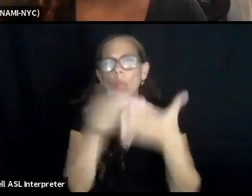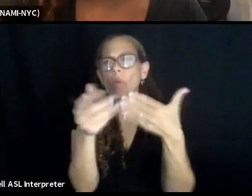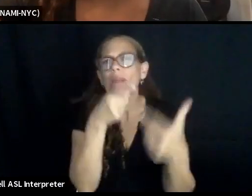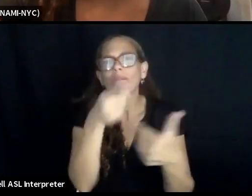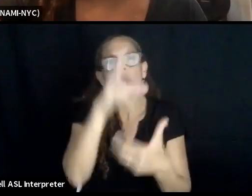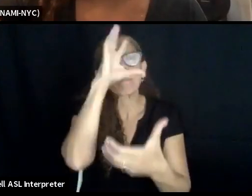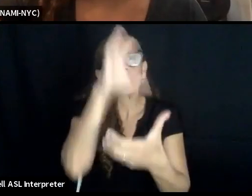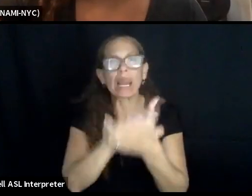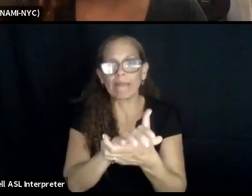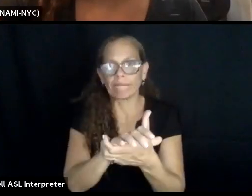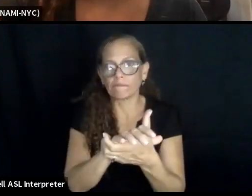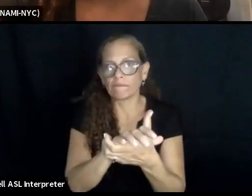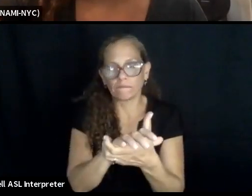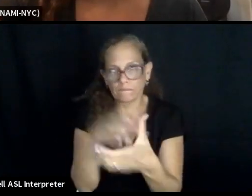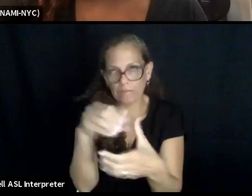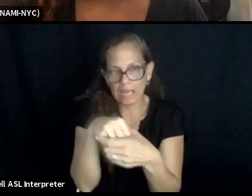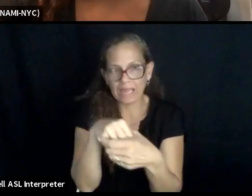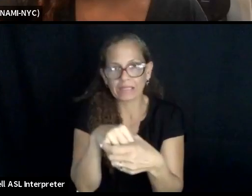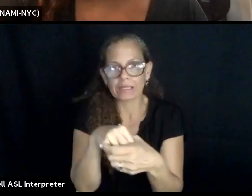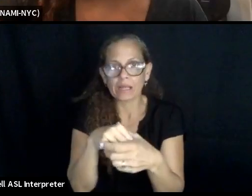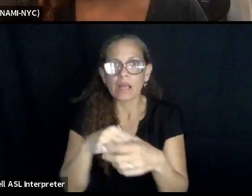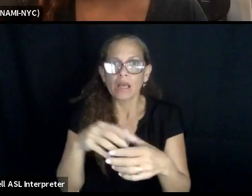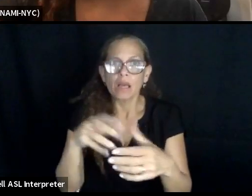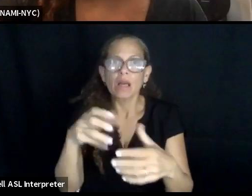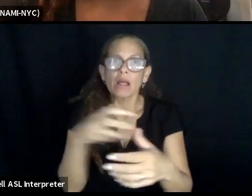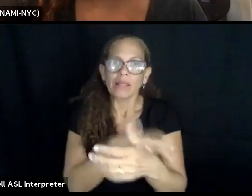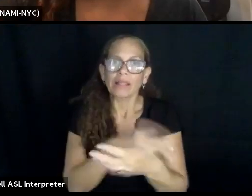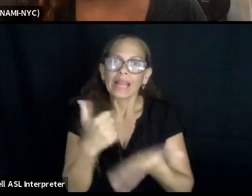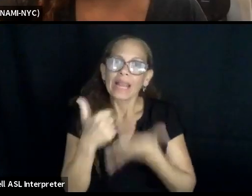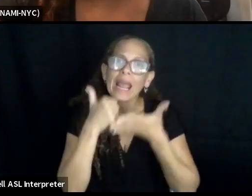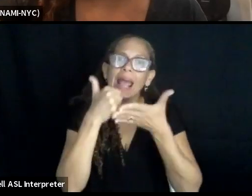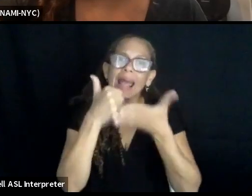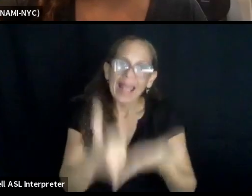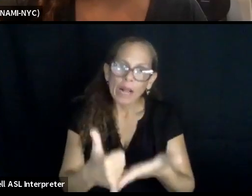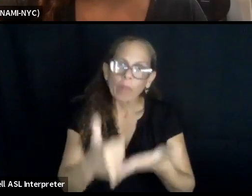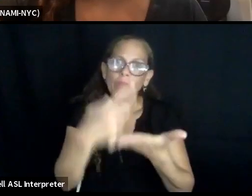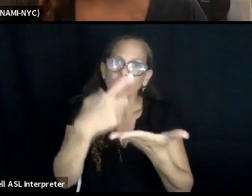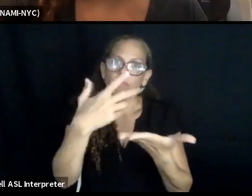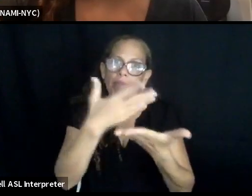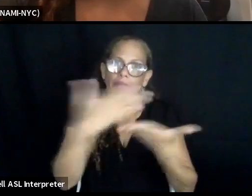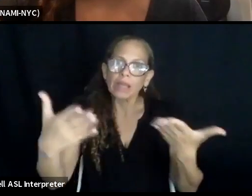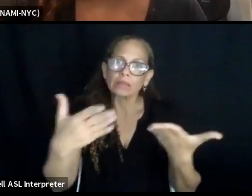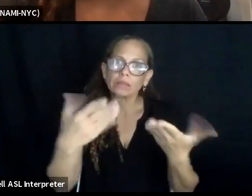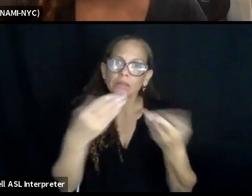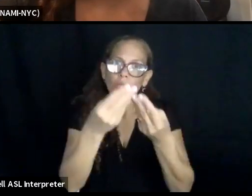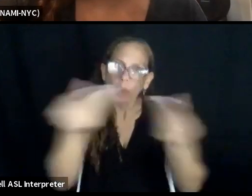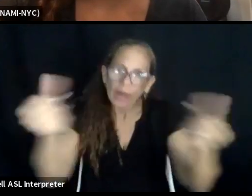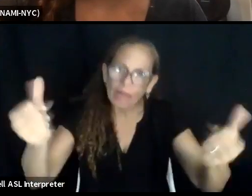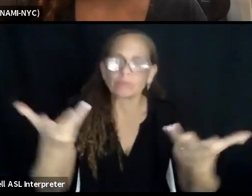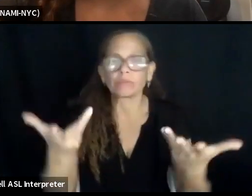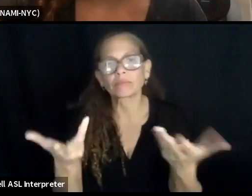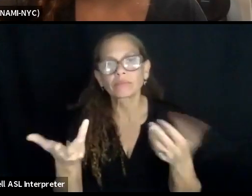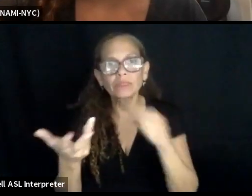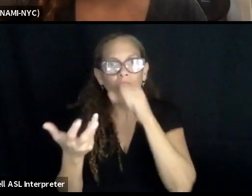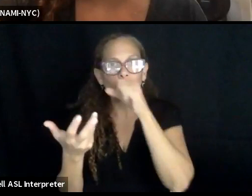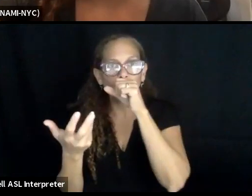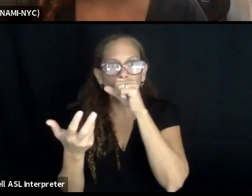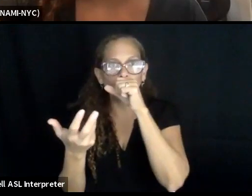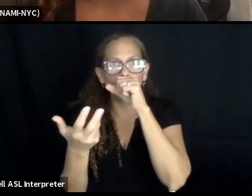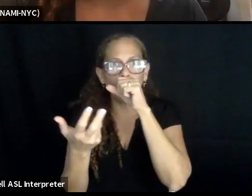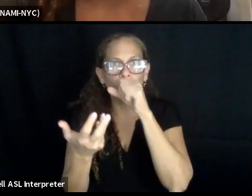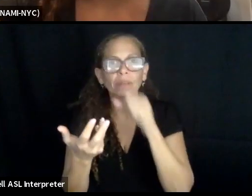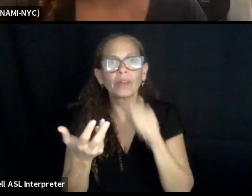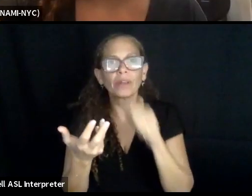is, there are forces at work that can help things work out, you know, and we